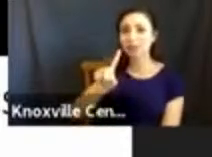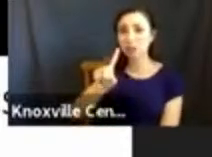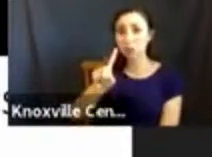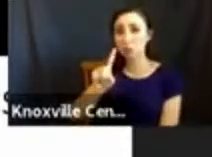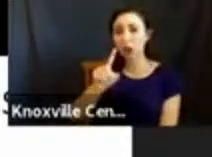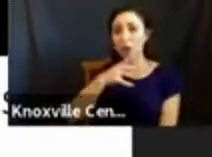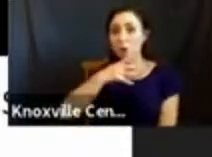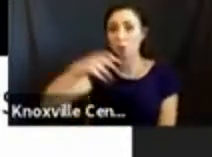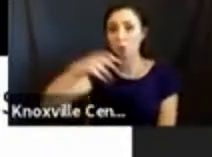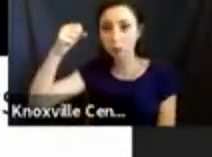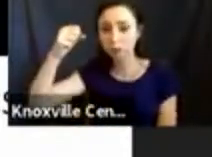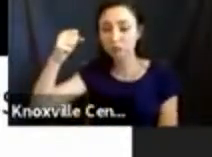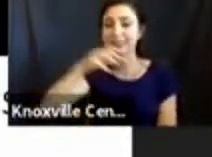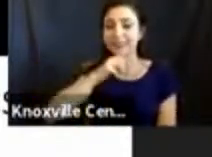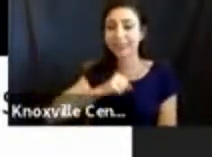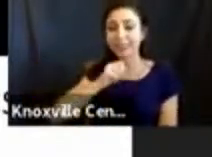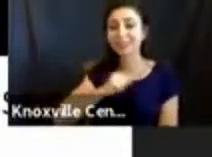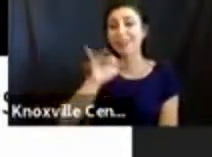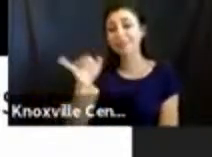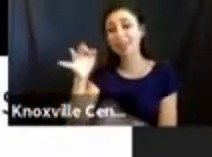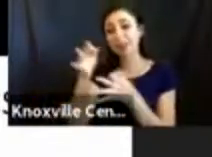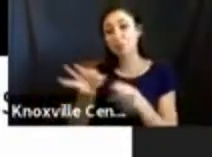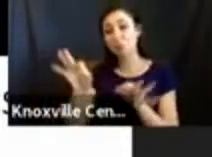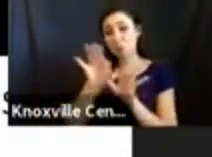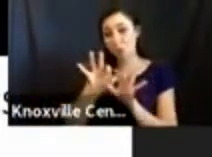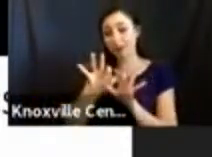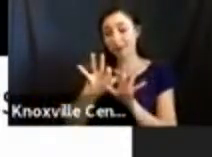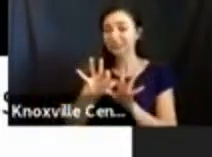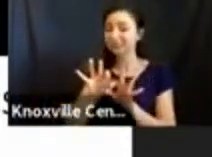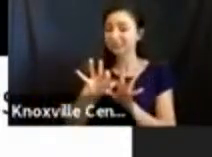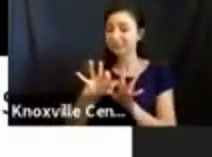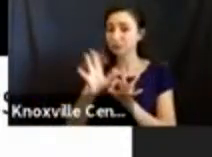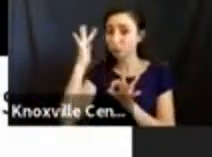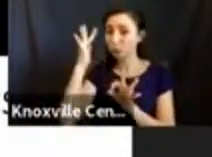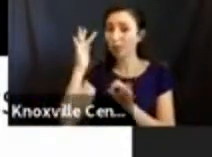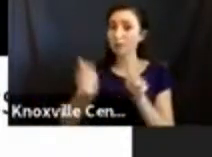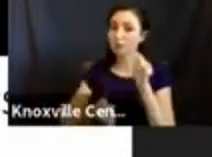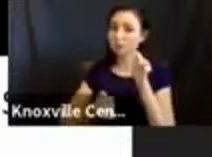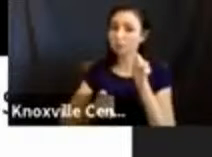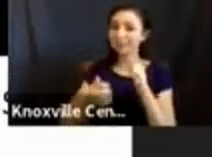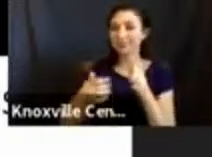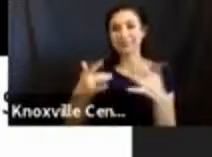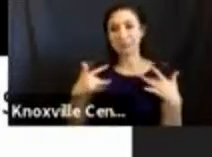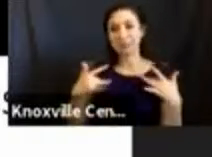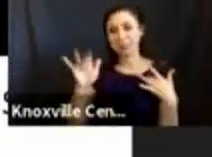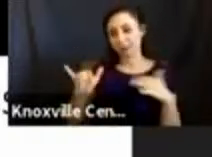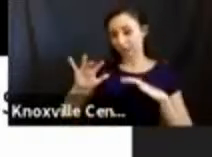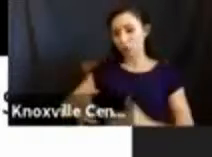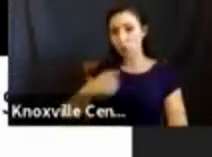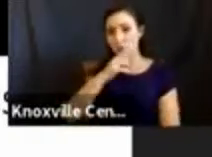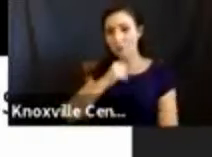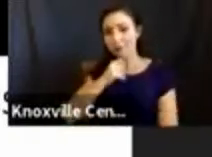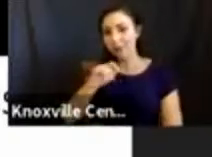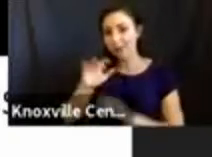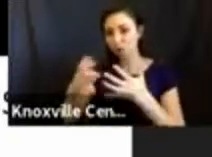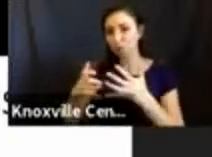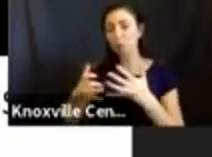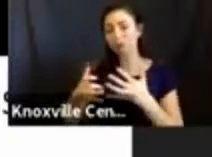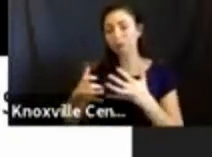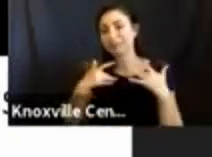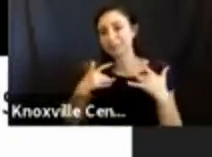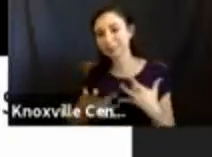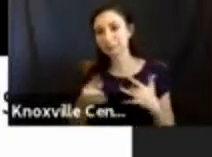hospital perspective, just because those are the people that are more likely to be hospitalized. But when you look across, it